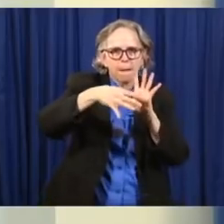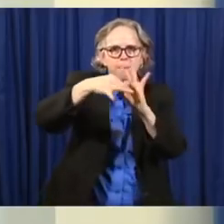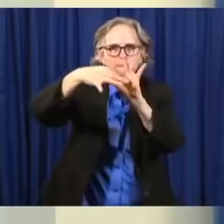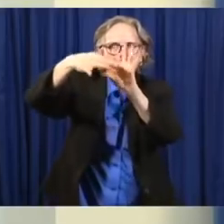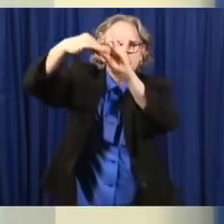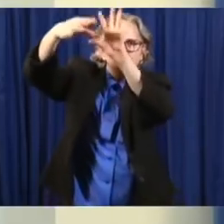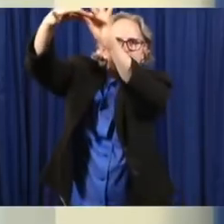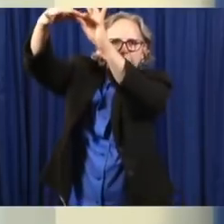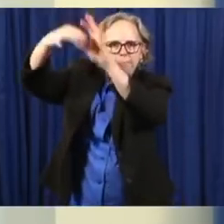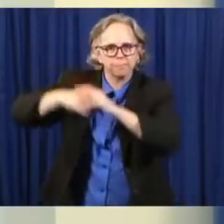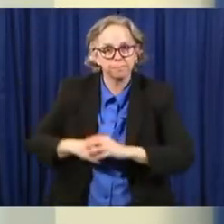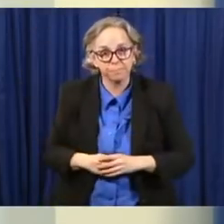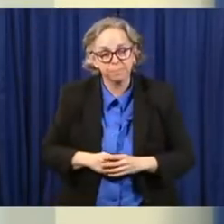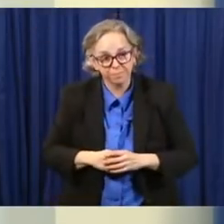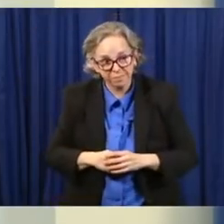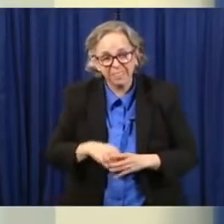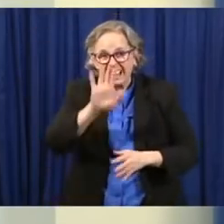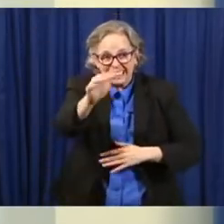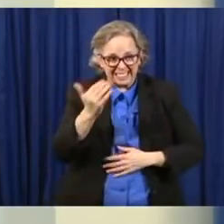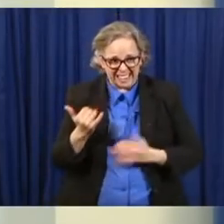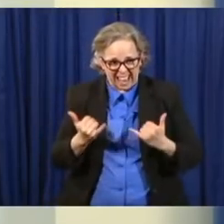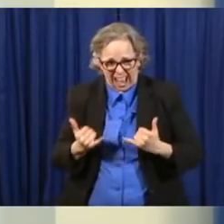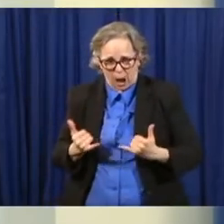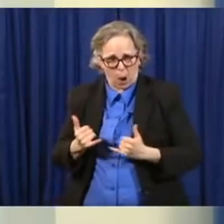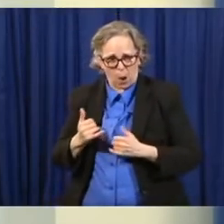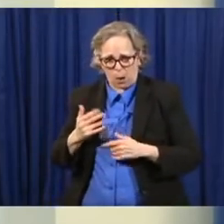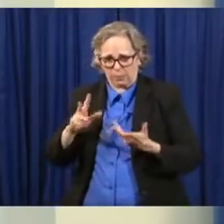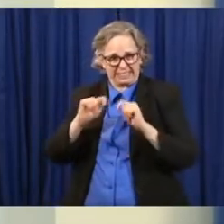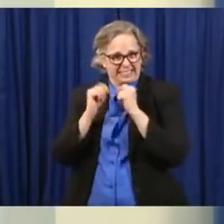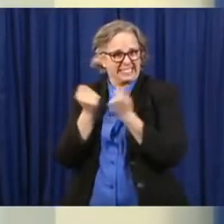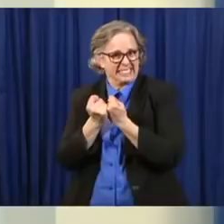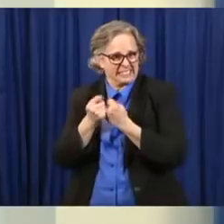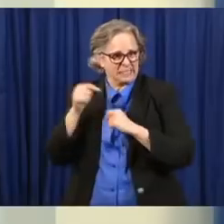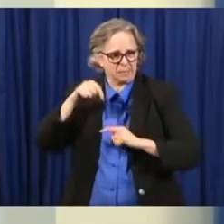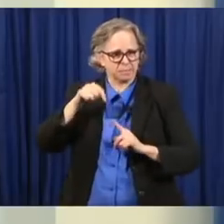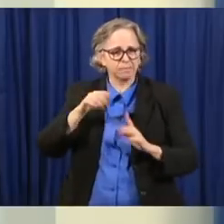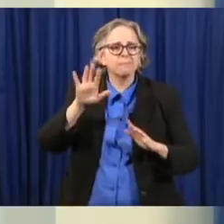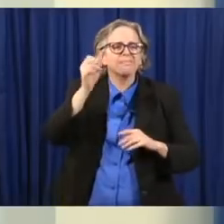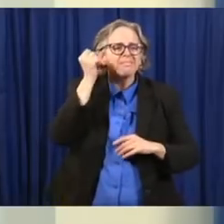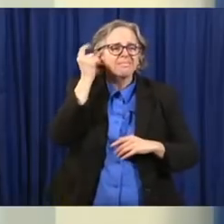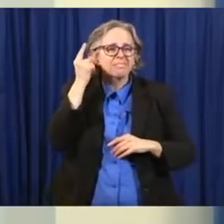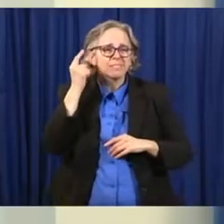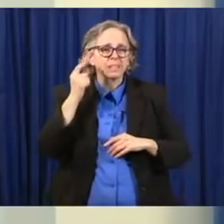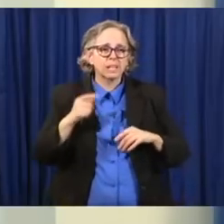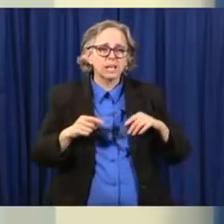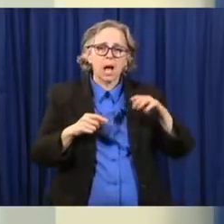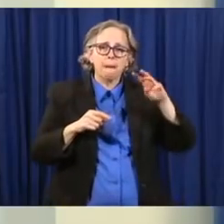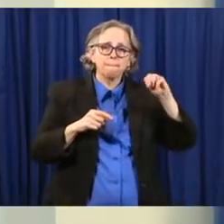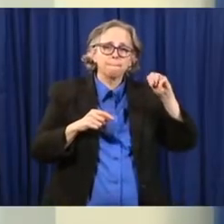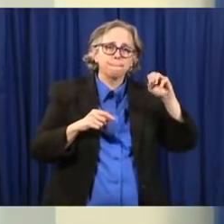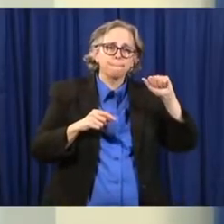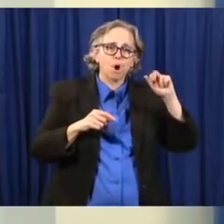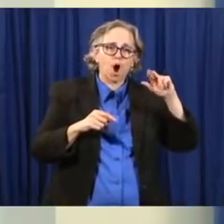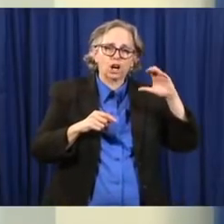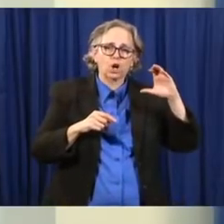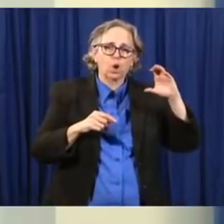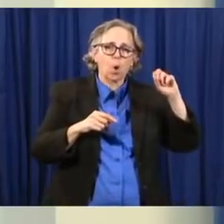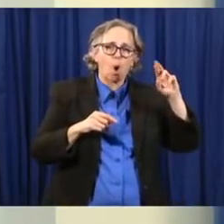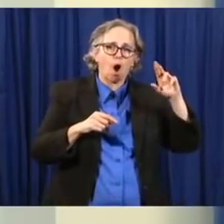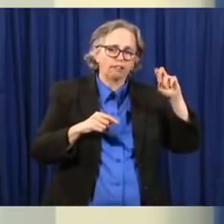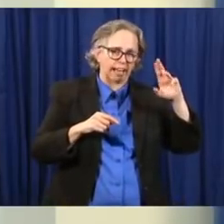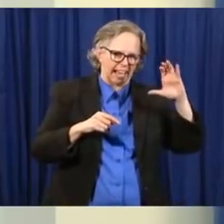of people led by Director Maureen Corcoran and some other team. I want to say Bridget Harrison,